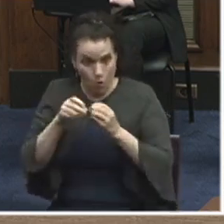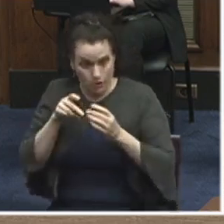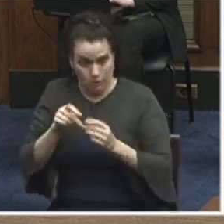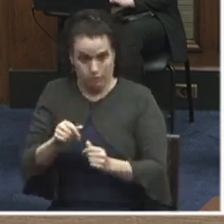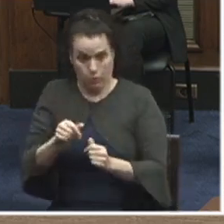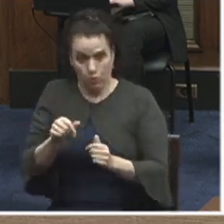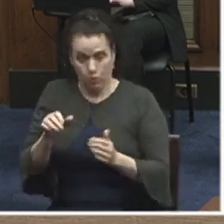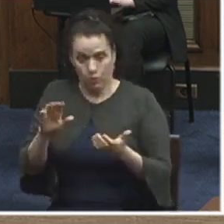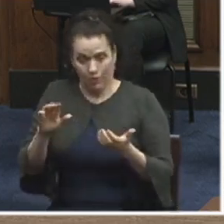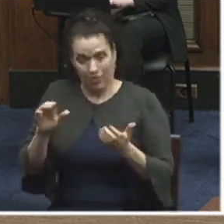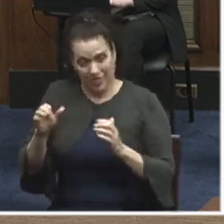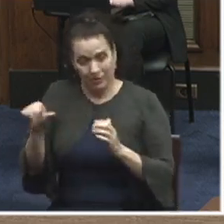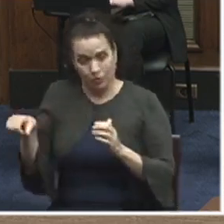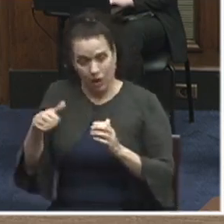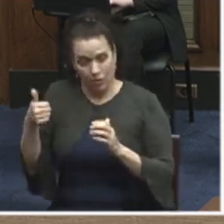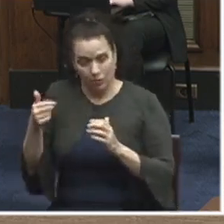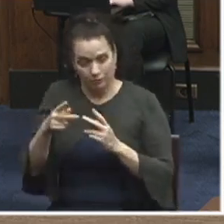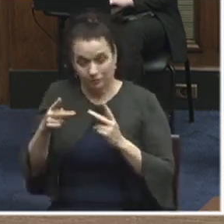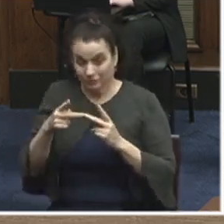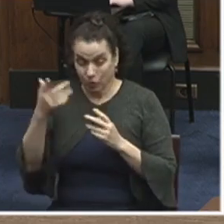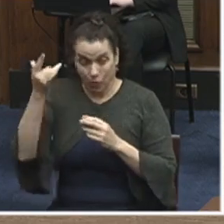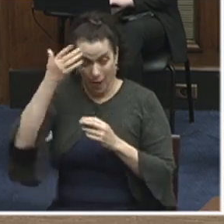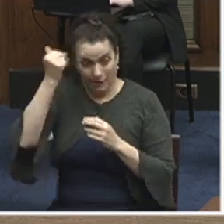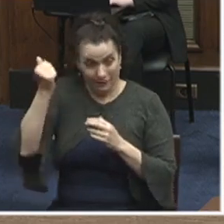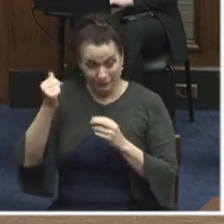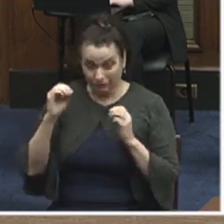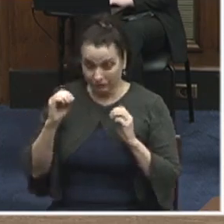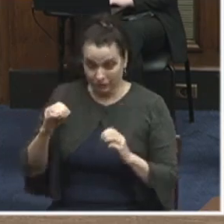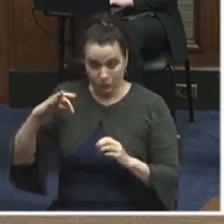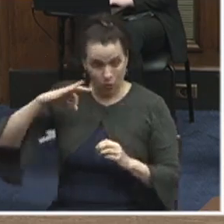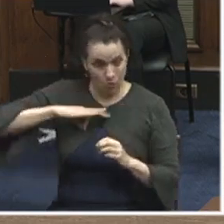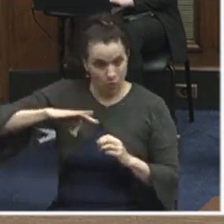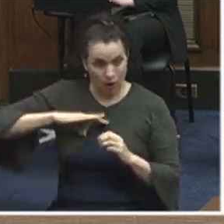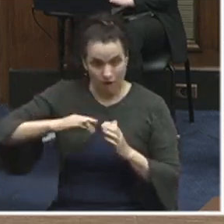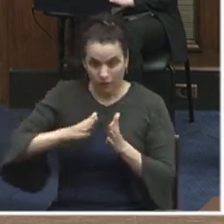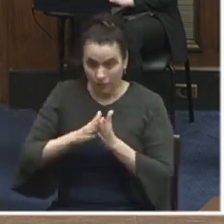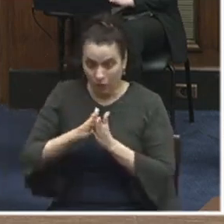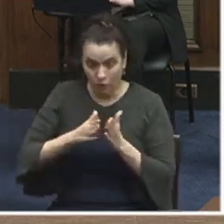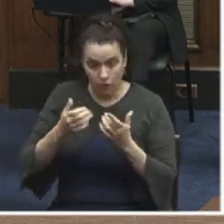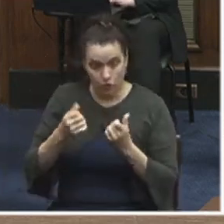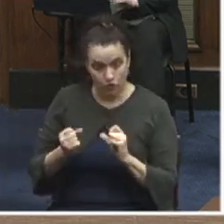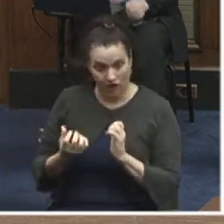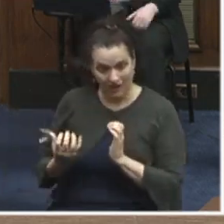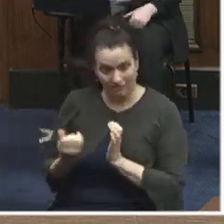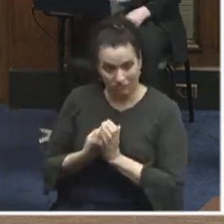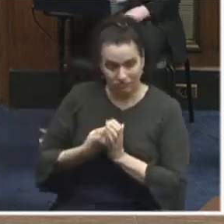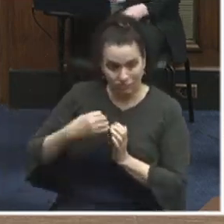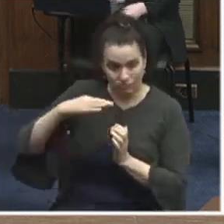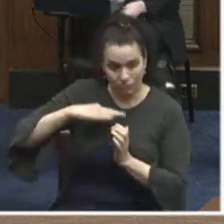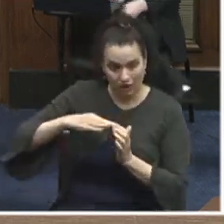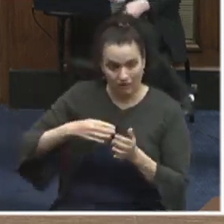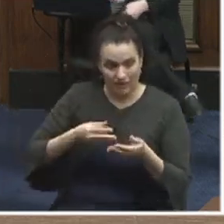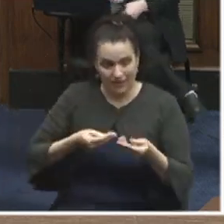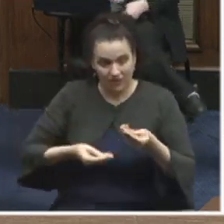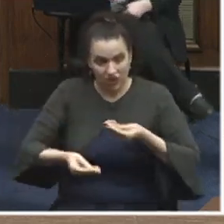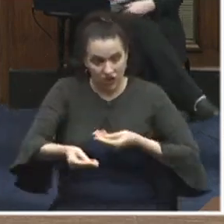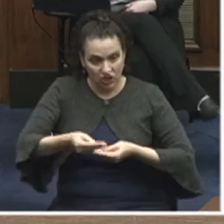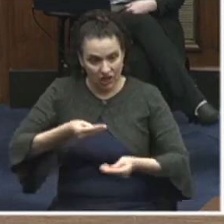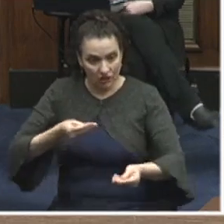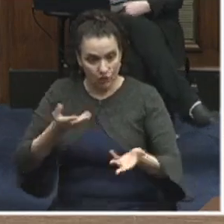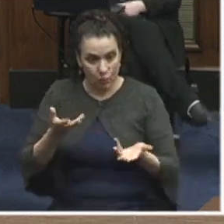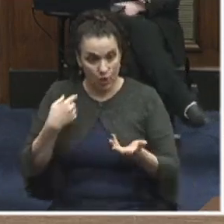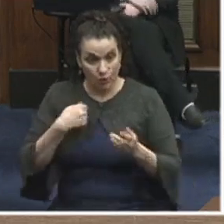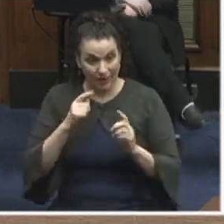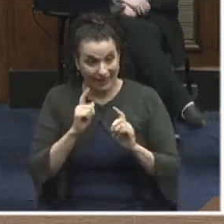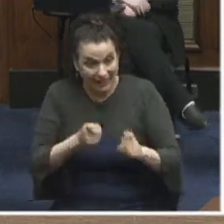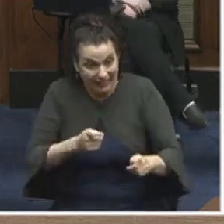options. And the reason is because there's no profit motive. We're not trying to maximize what we can gain in exchange for what we give in the context of a